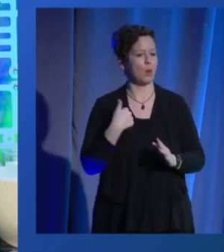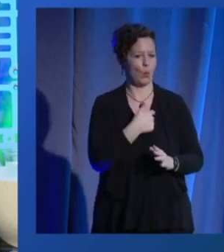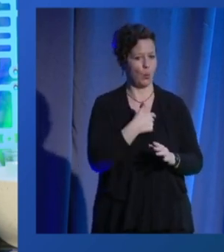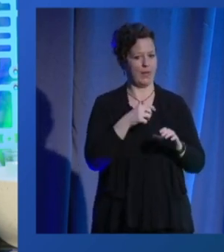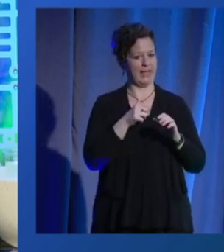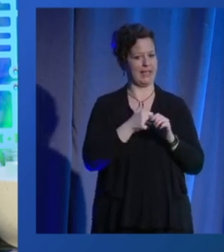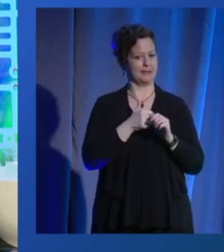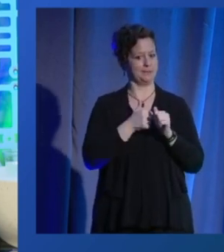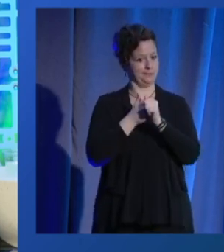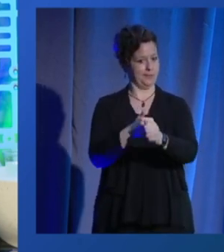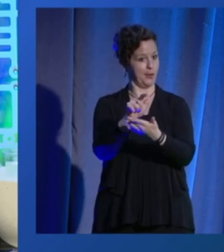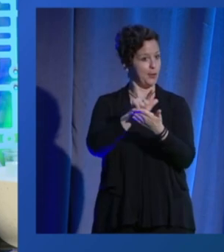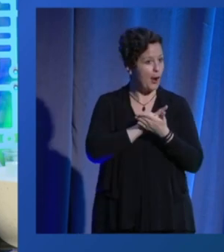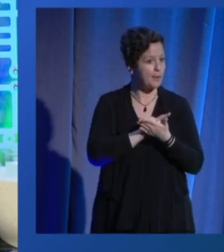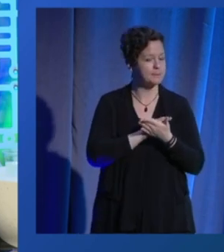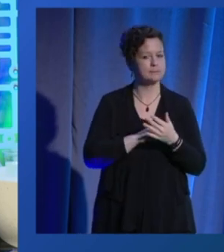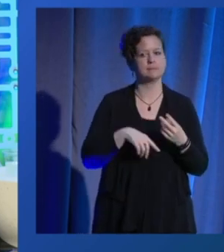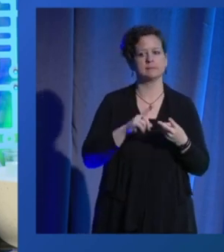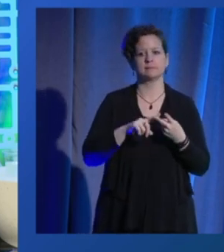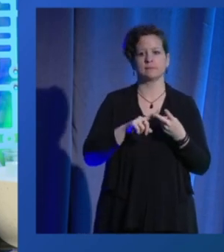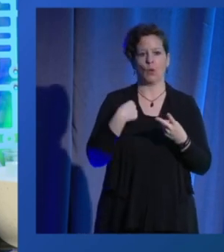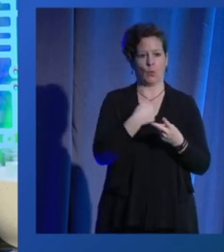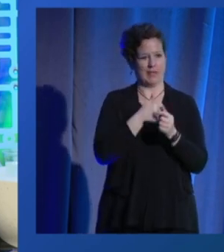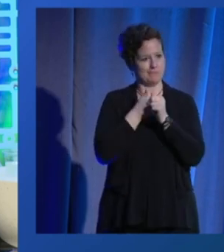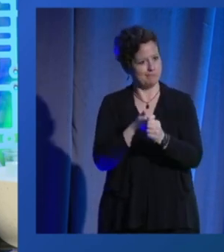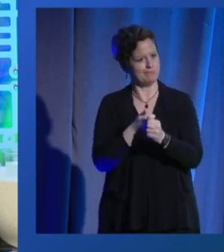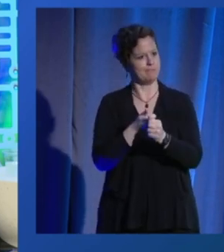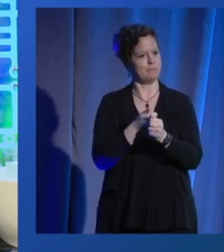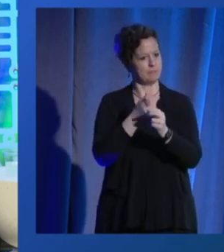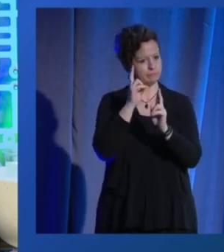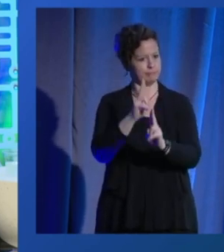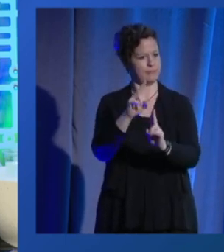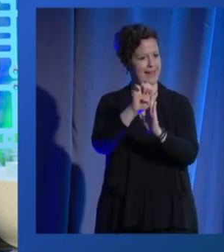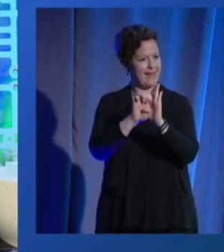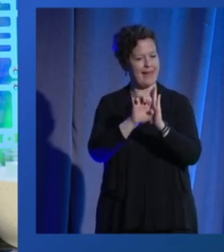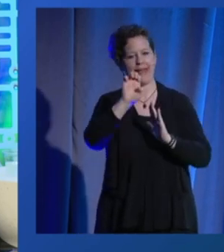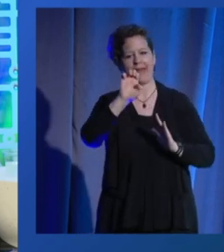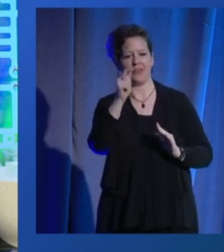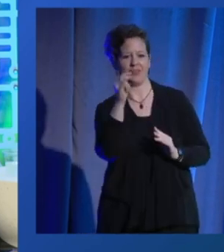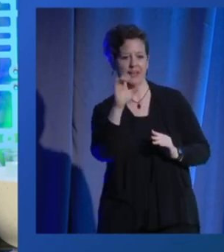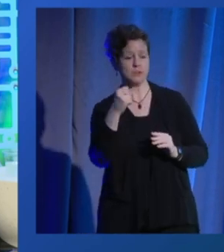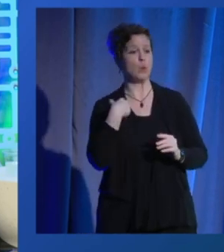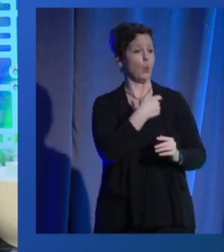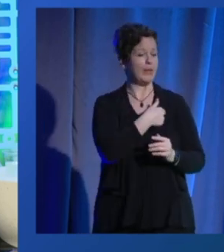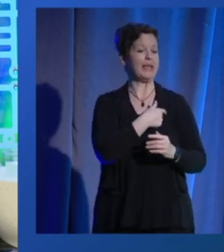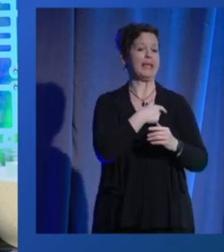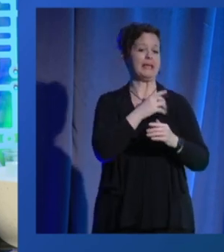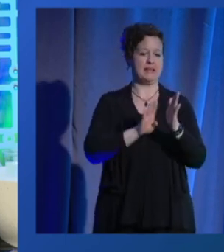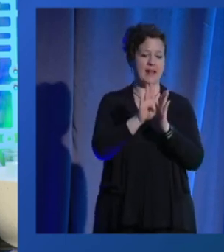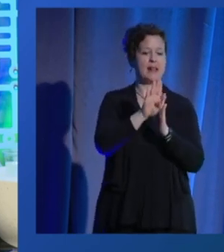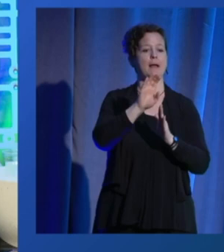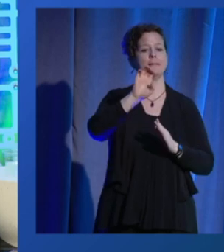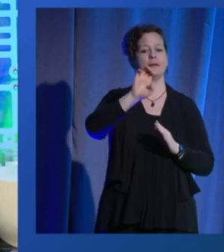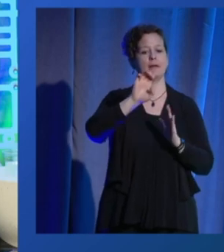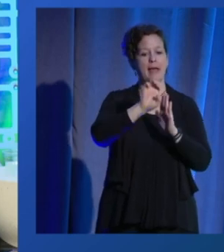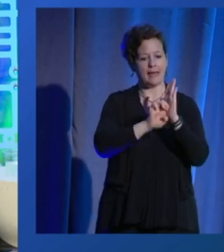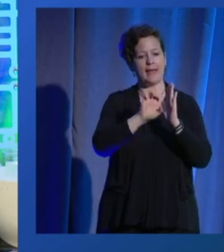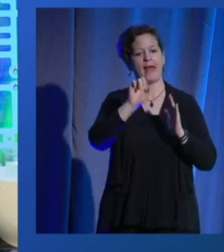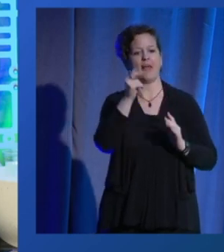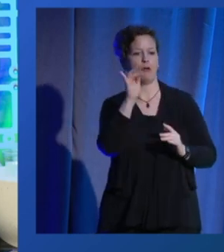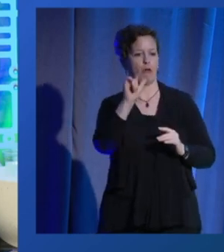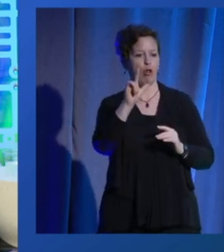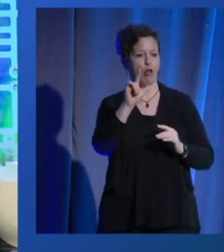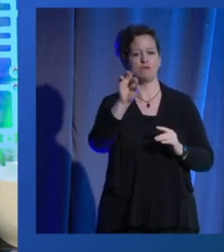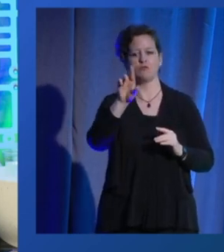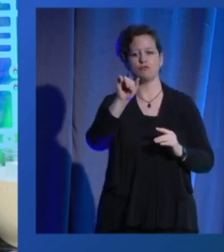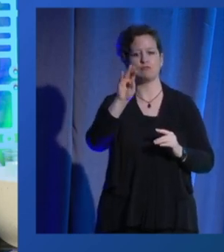compliant way that we're doing it in a very ethical way and so we partnered to develop an ethical AI framework um that we use as